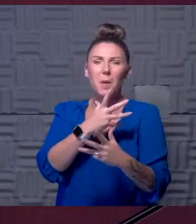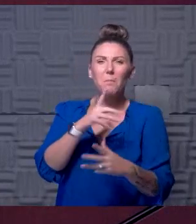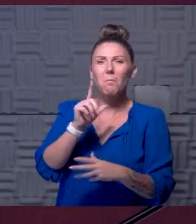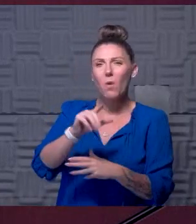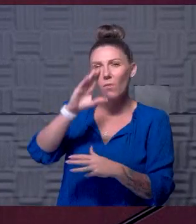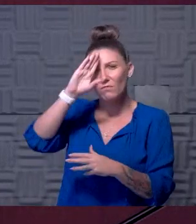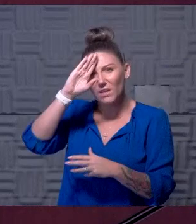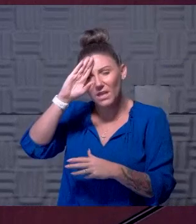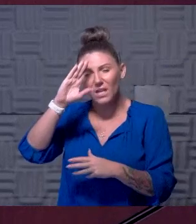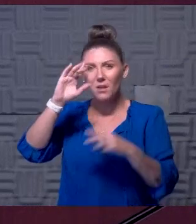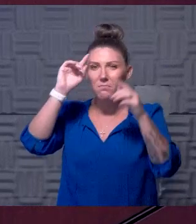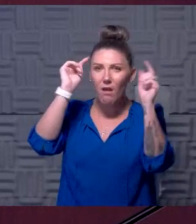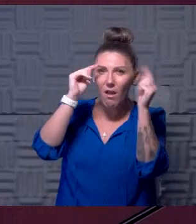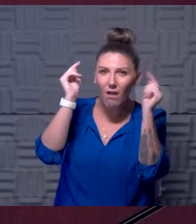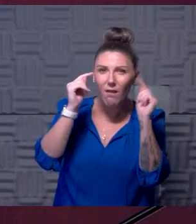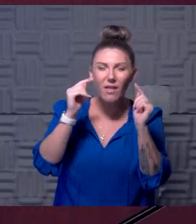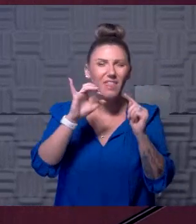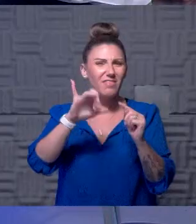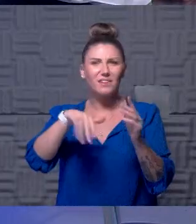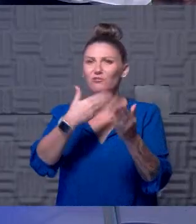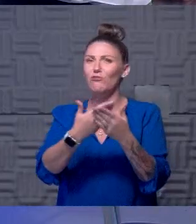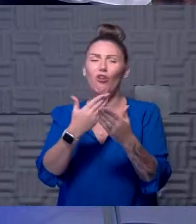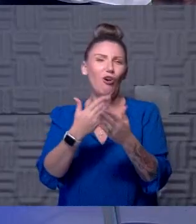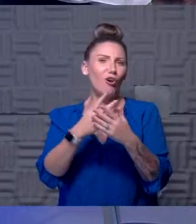headaches, myalgias, but that's kind of what we expect.